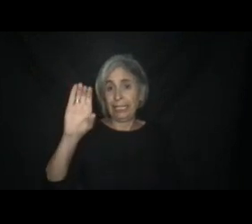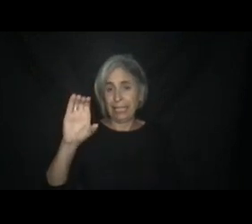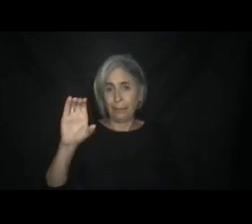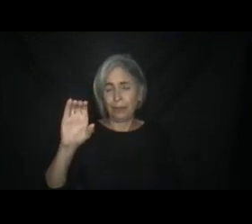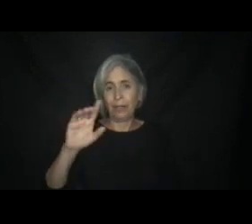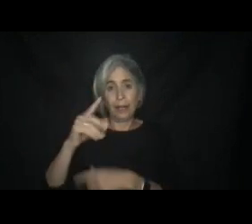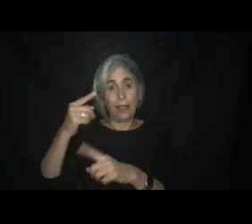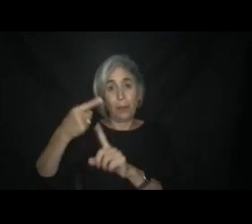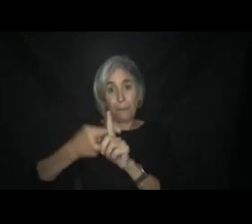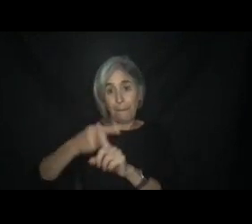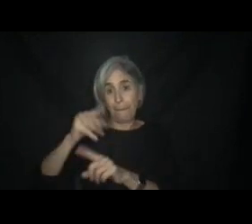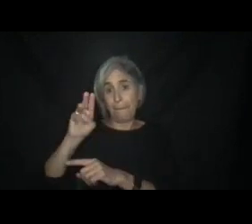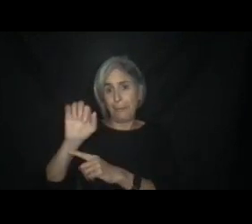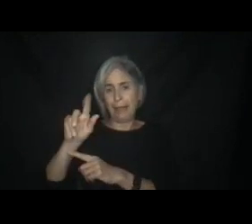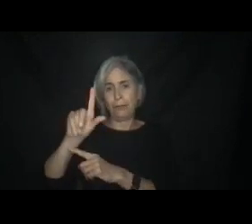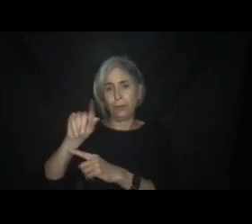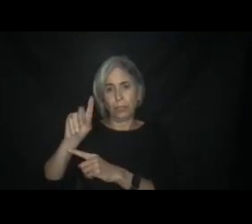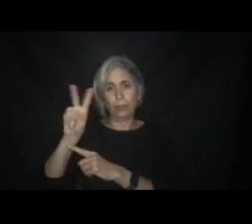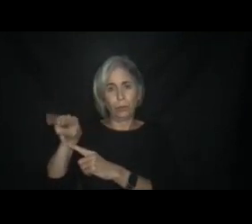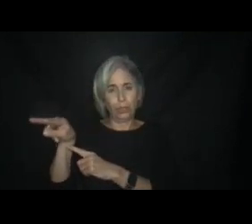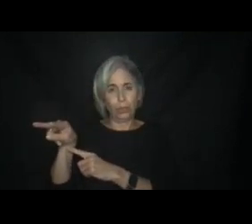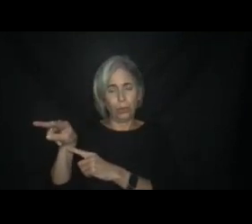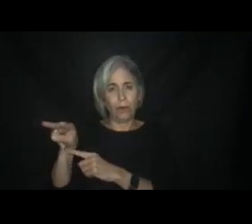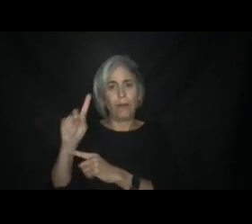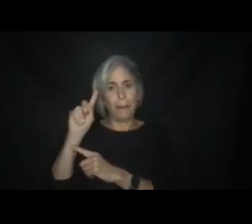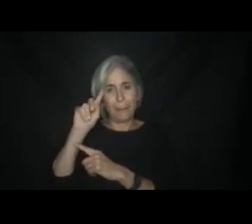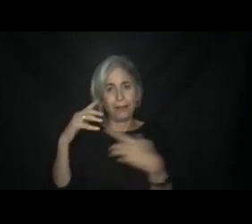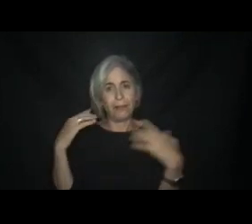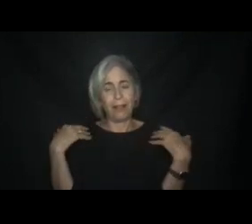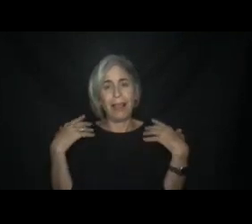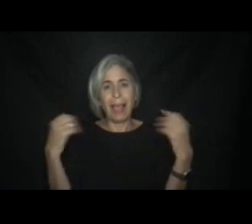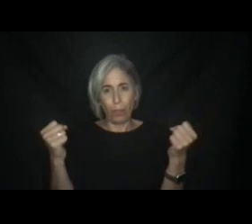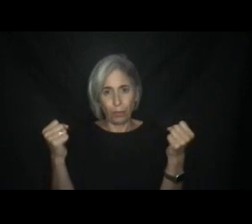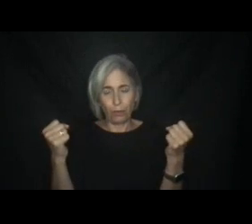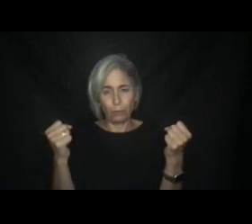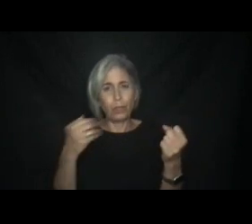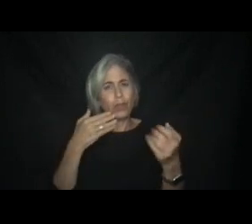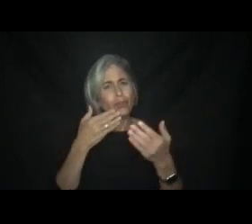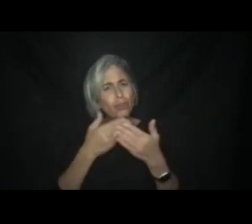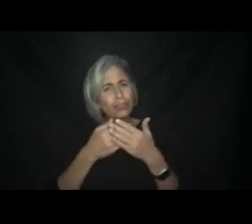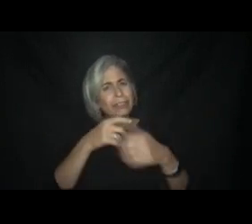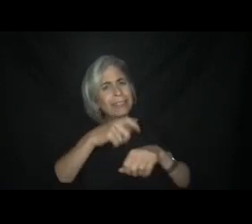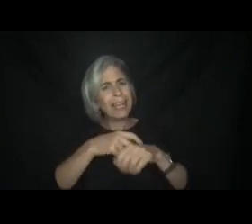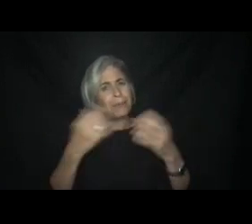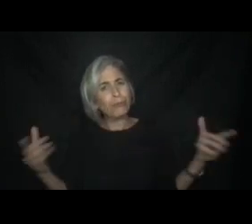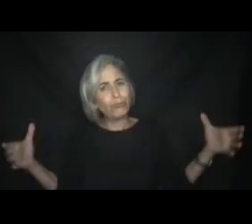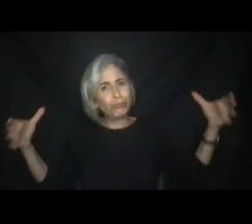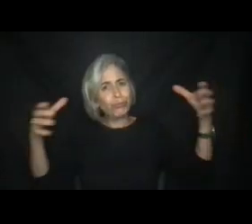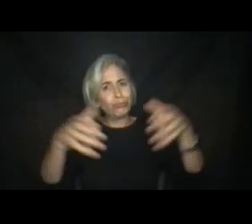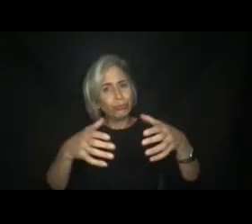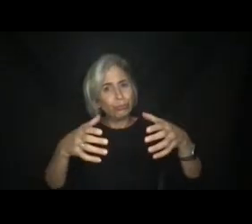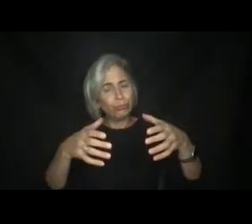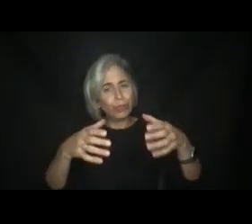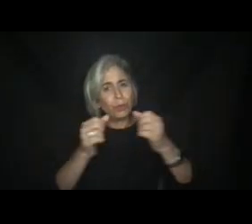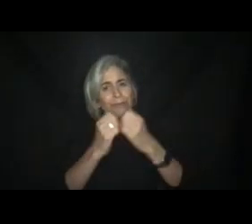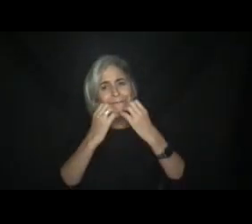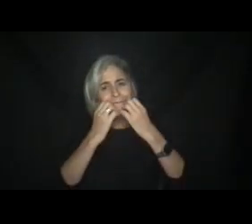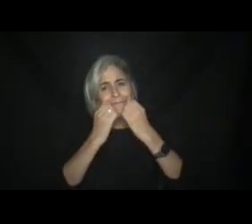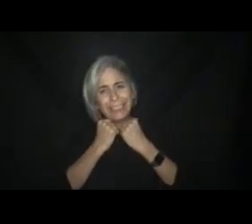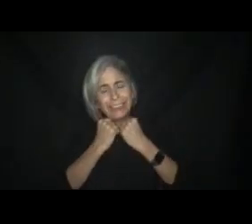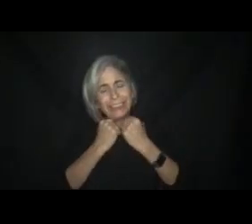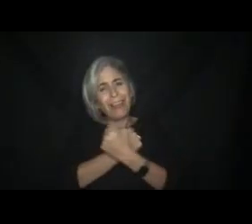2022, for the benefit of our collective mental health, would be a good time to gather with compassion and love